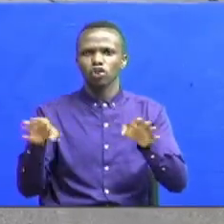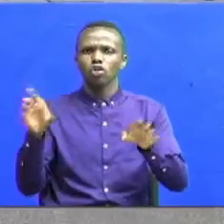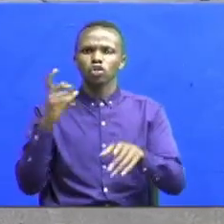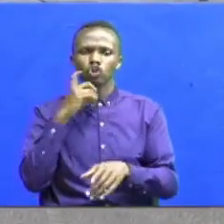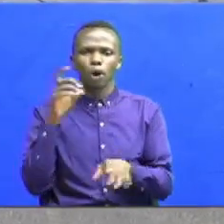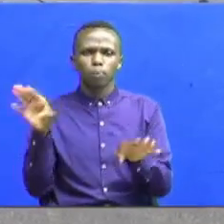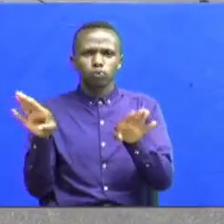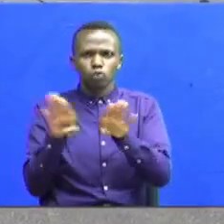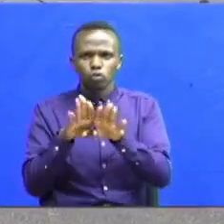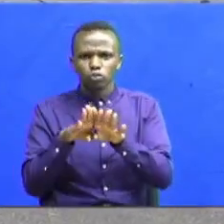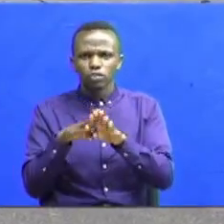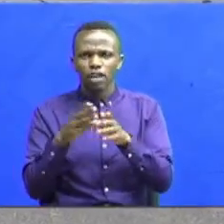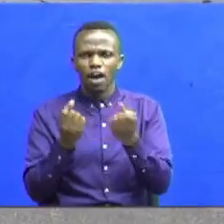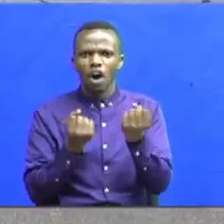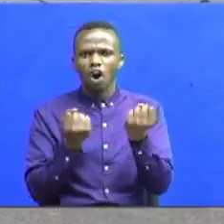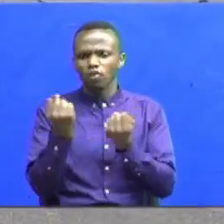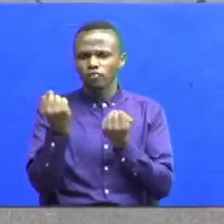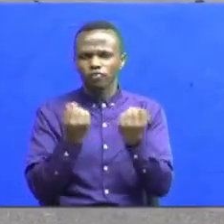police vehicles.